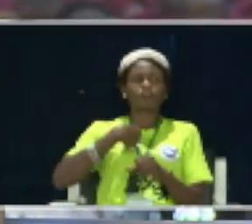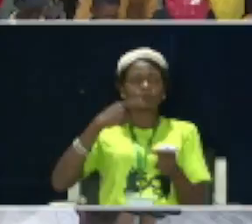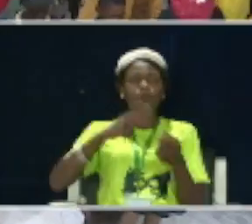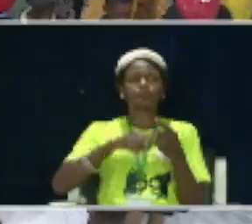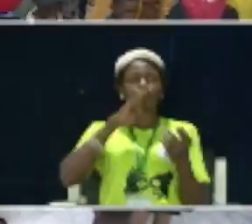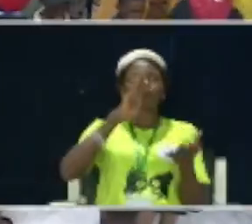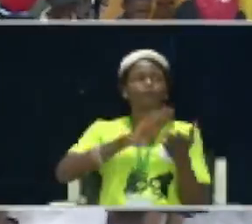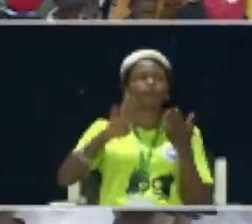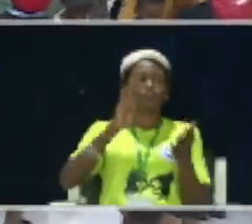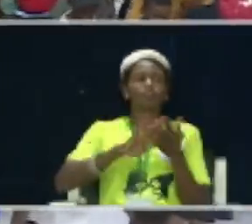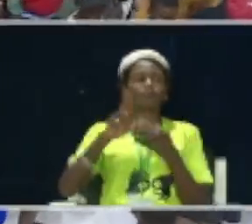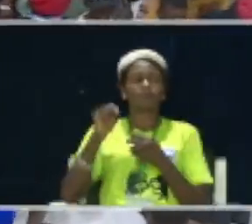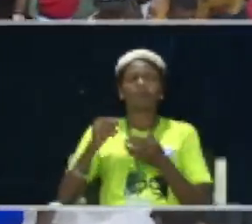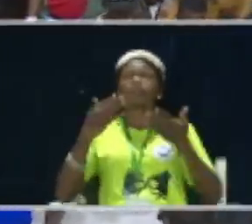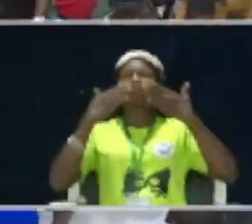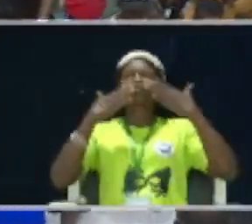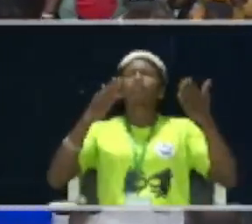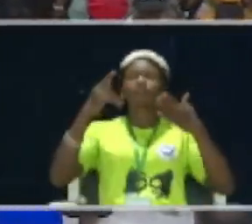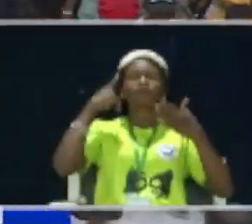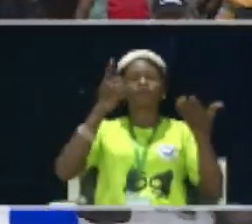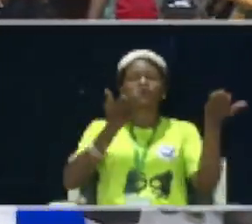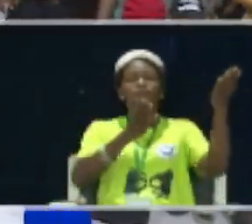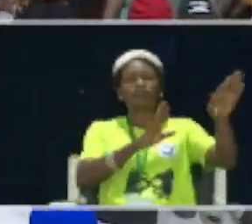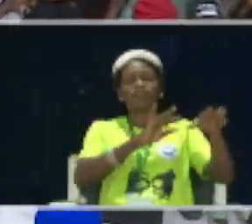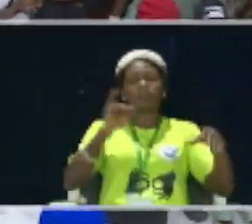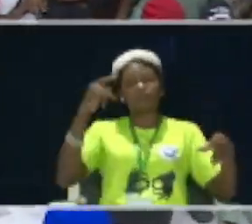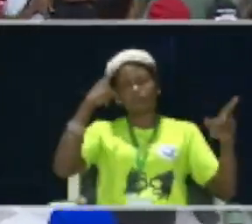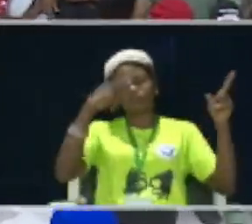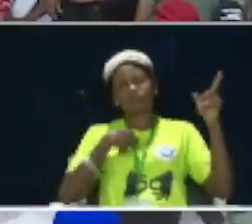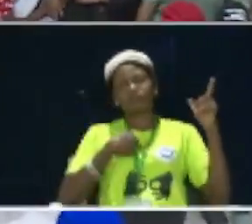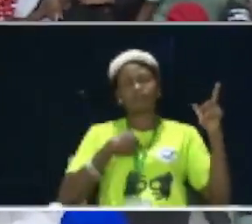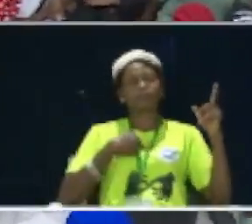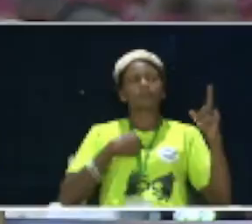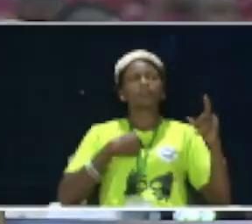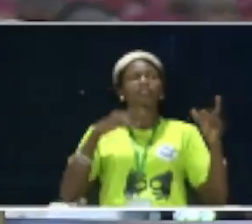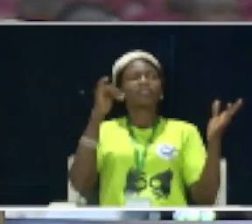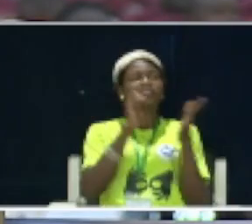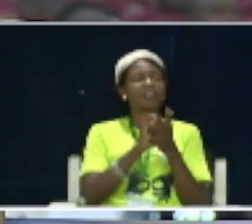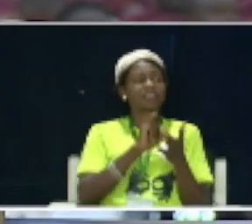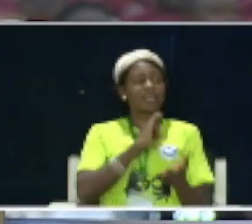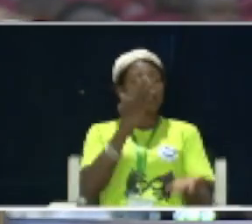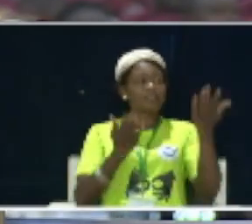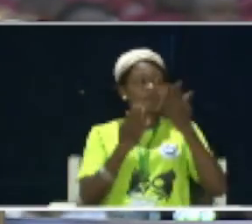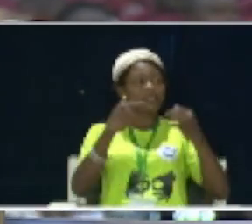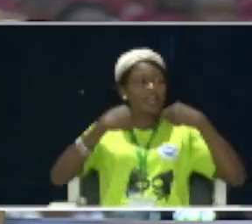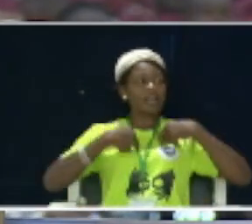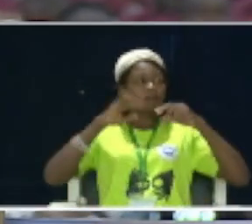forgiven. Thank you for dying for me, that I may have your